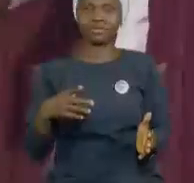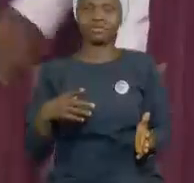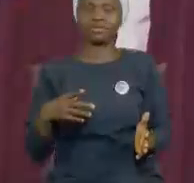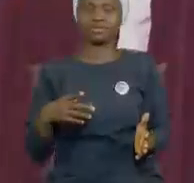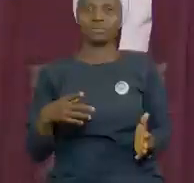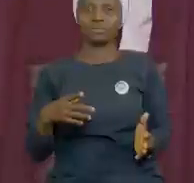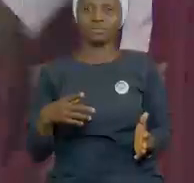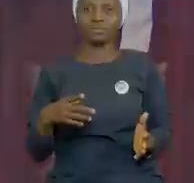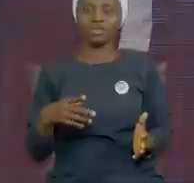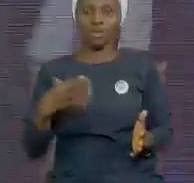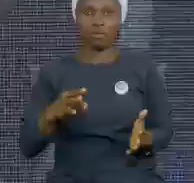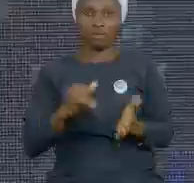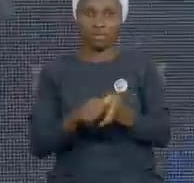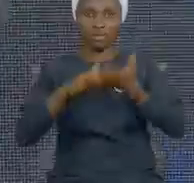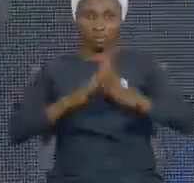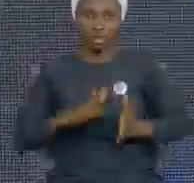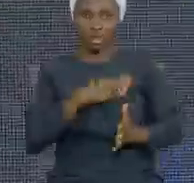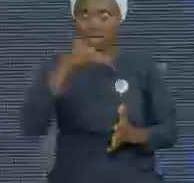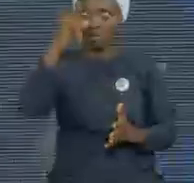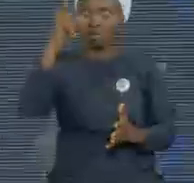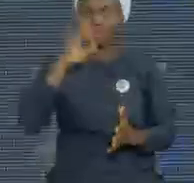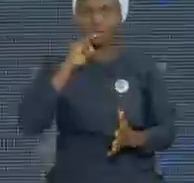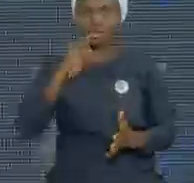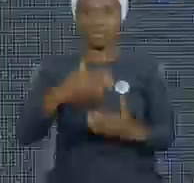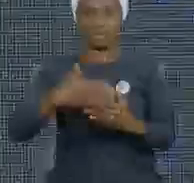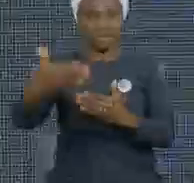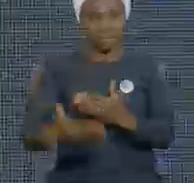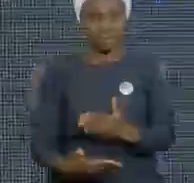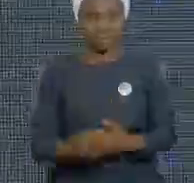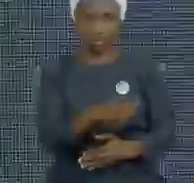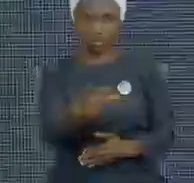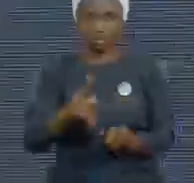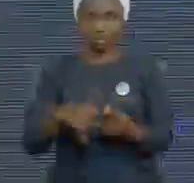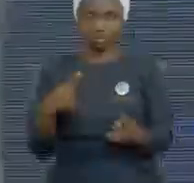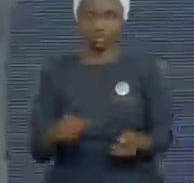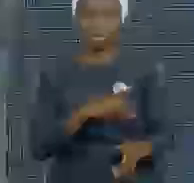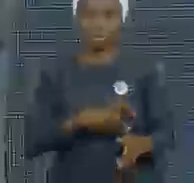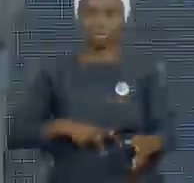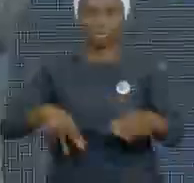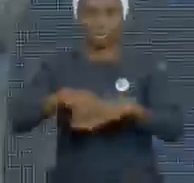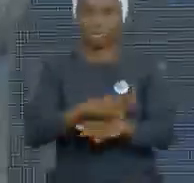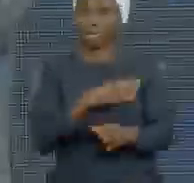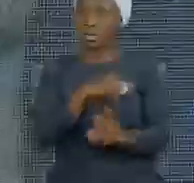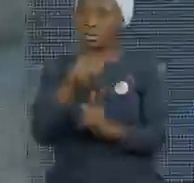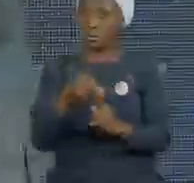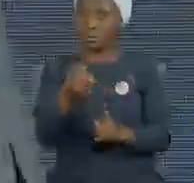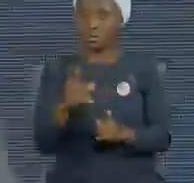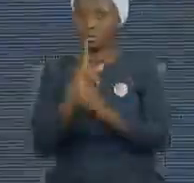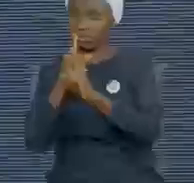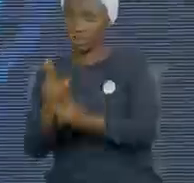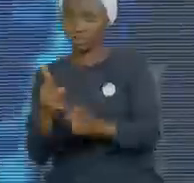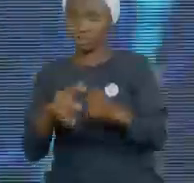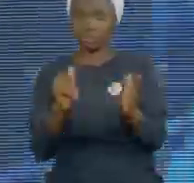And he's inviting you to the kingdom. And when you respond to that invitation,